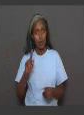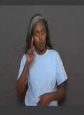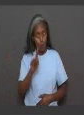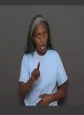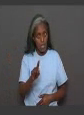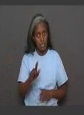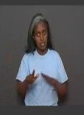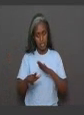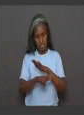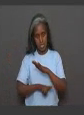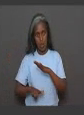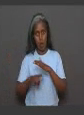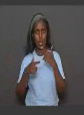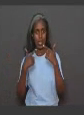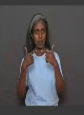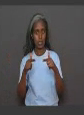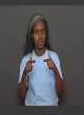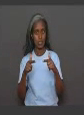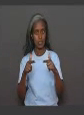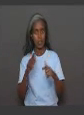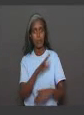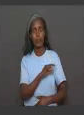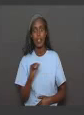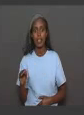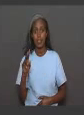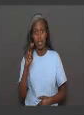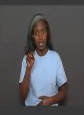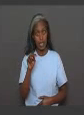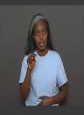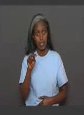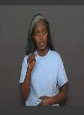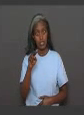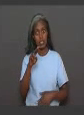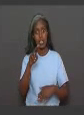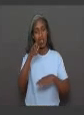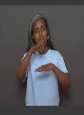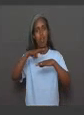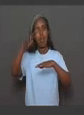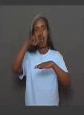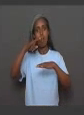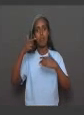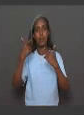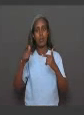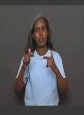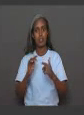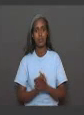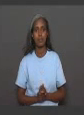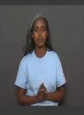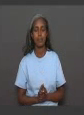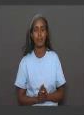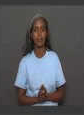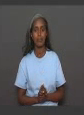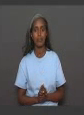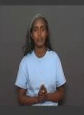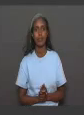1 is the lower limit and n is the upper limit.